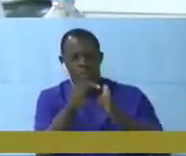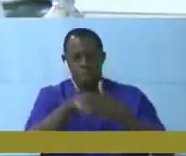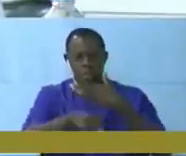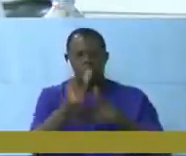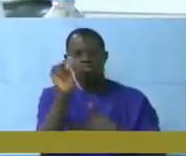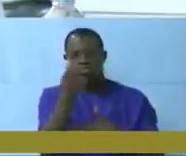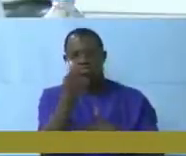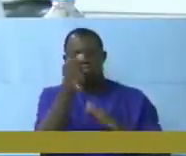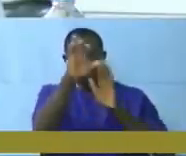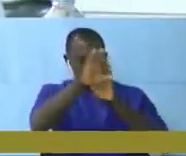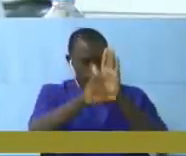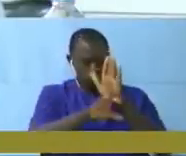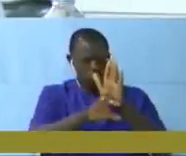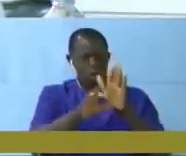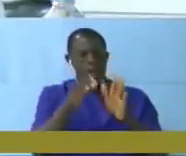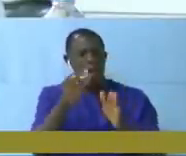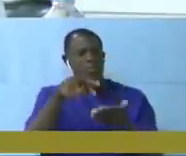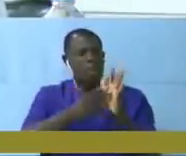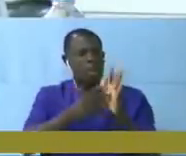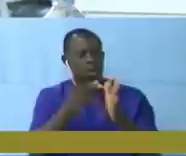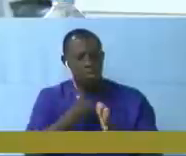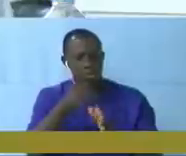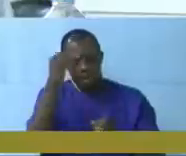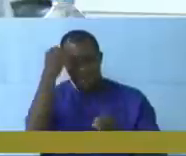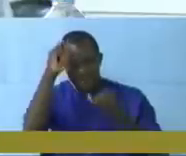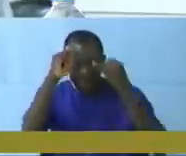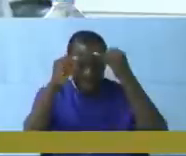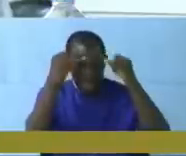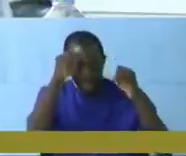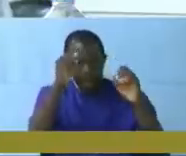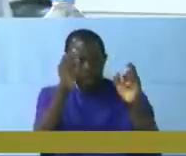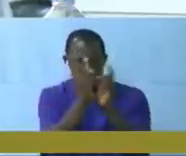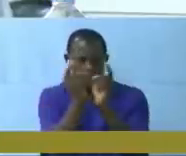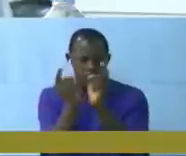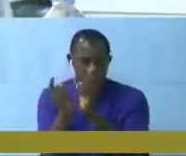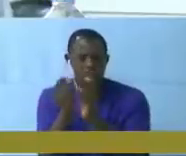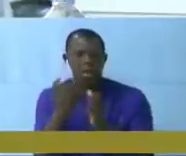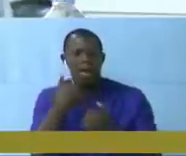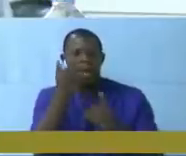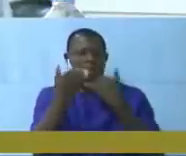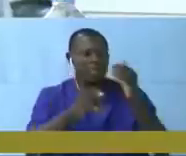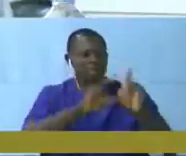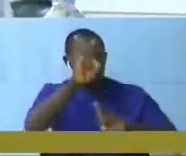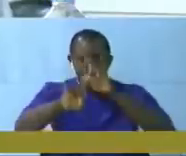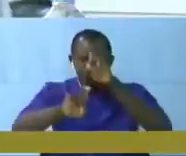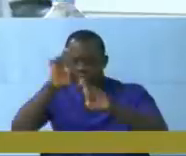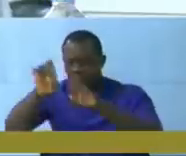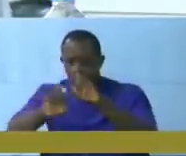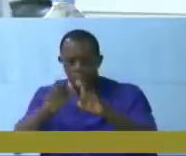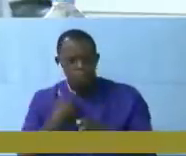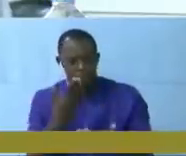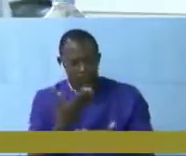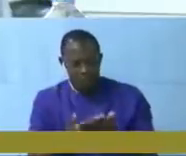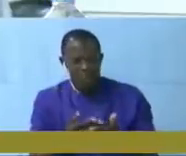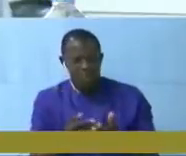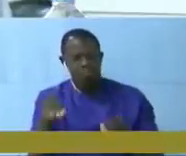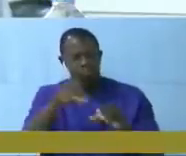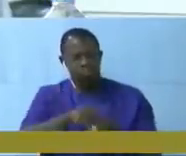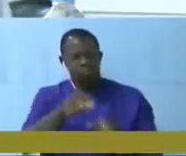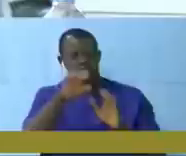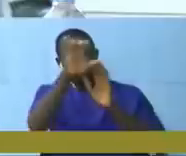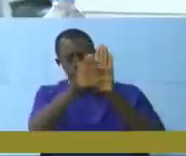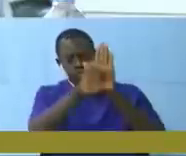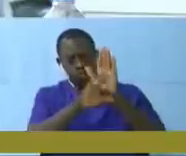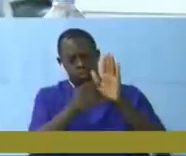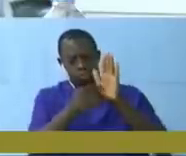constitution. Comme rek di li nga xamné ni mom lañ daan baye xel ci kayiti xibaar yi di bindu itamen nek